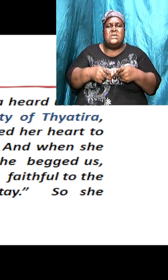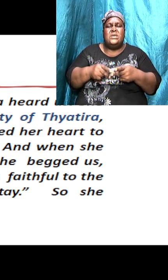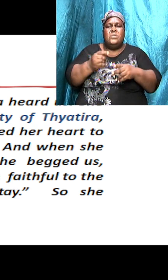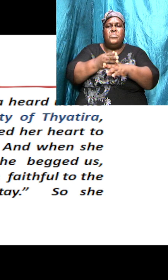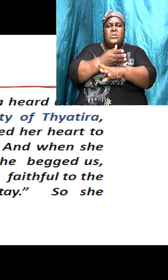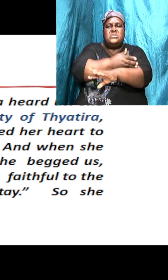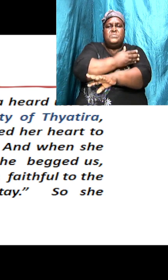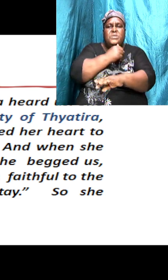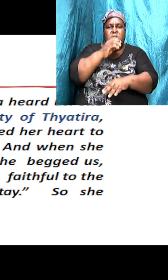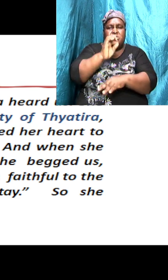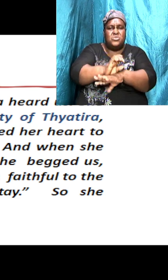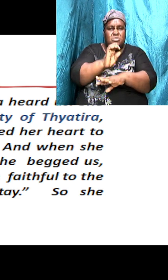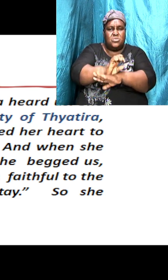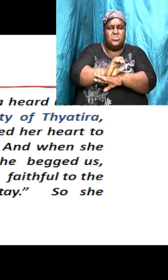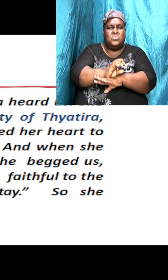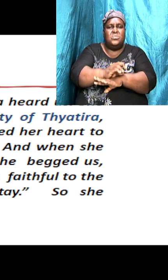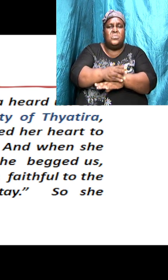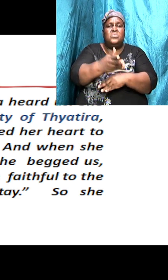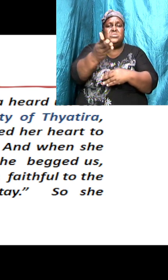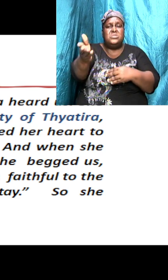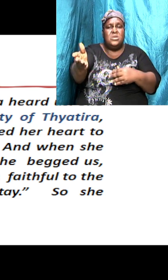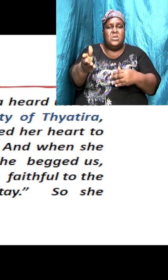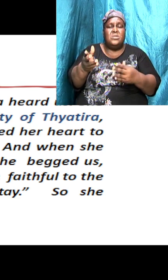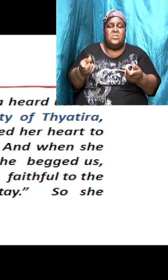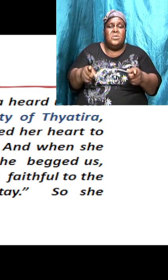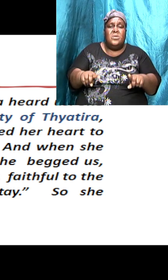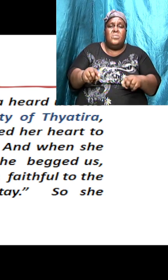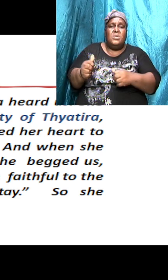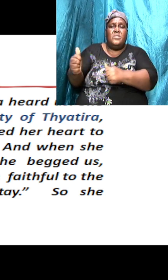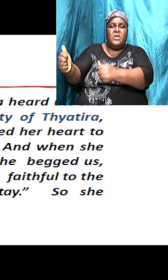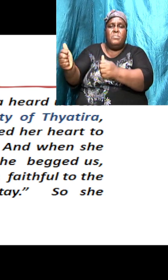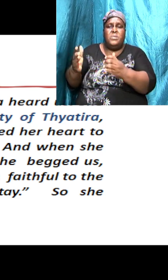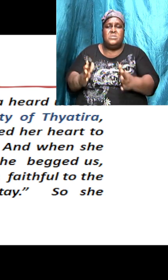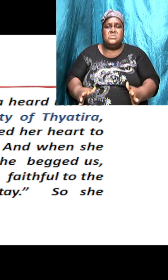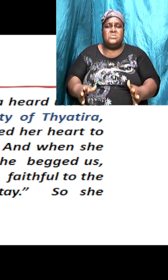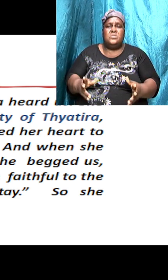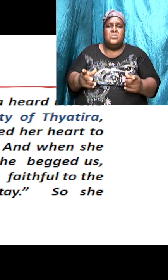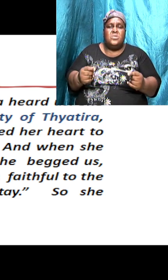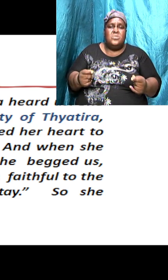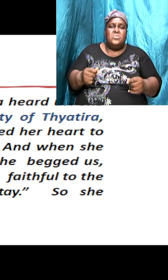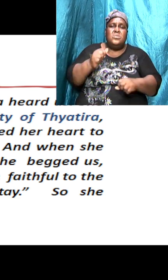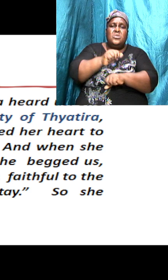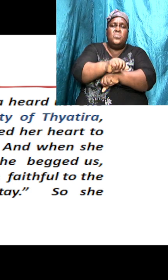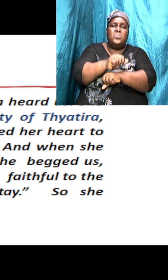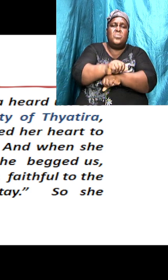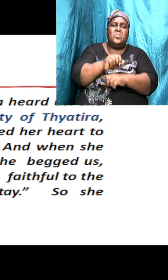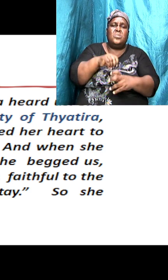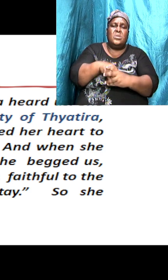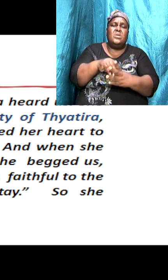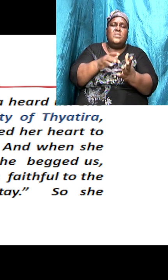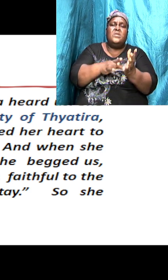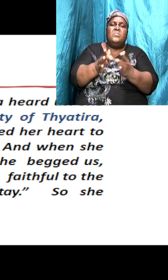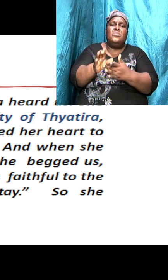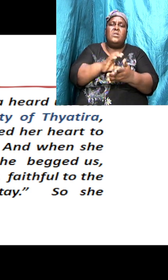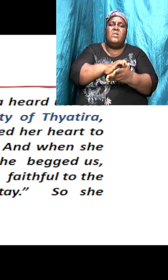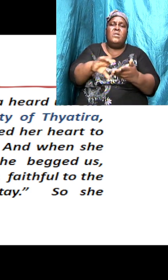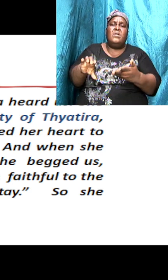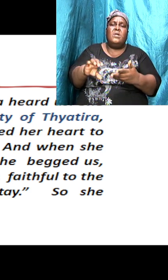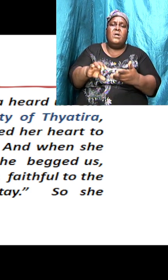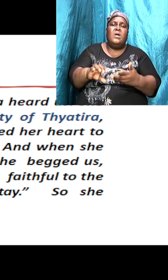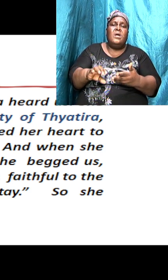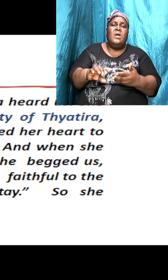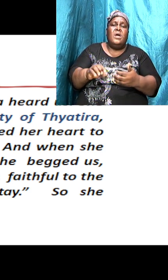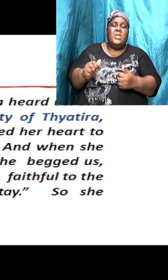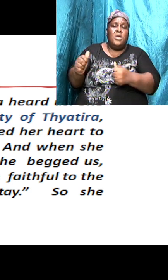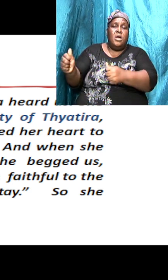and a church was there, so that while the apostles were doing their work over there in the book of Acts, and the apostle Paul